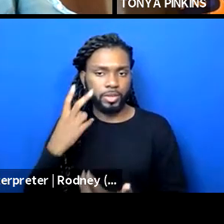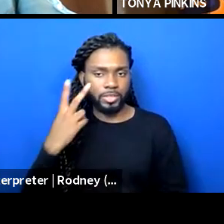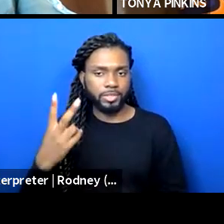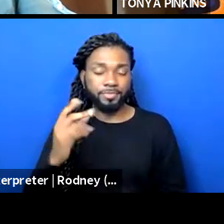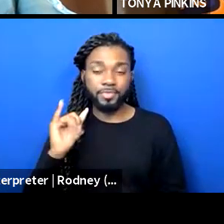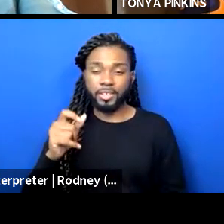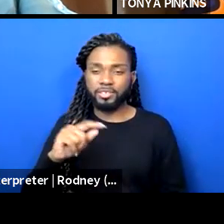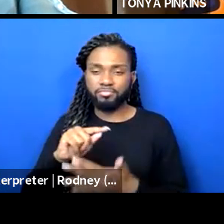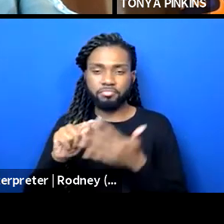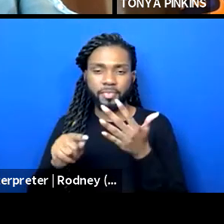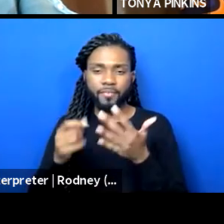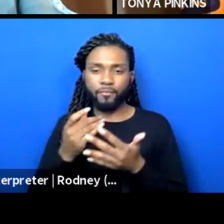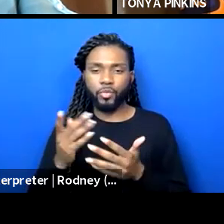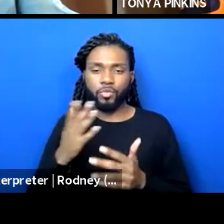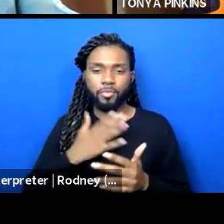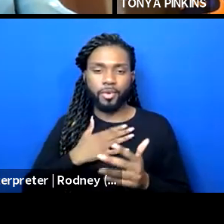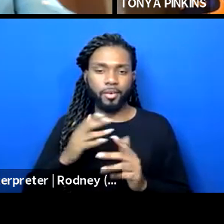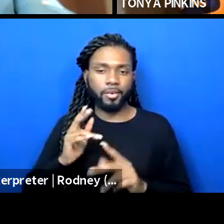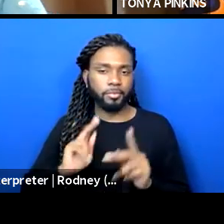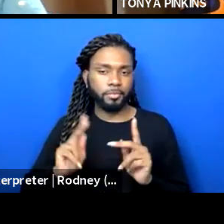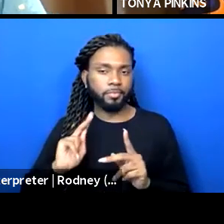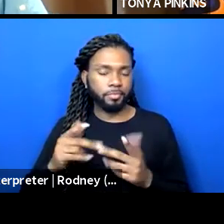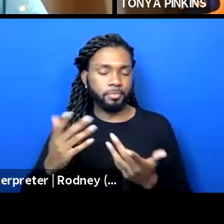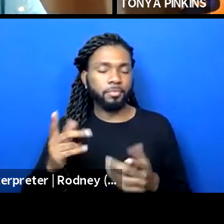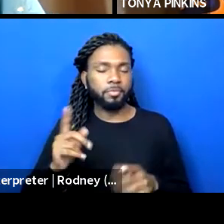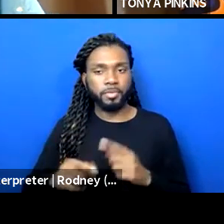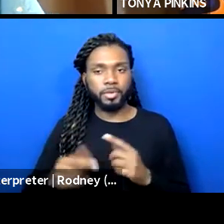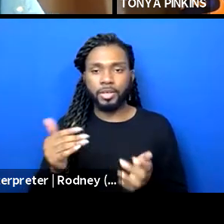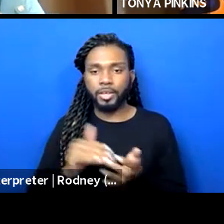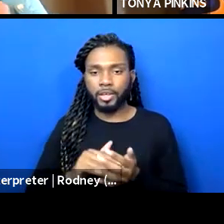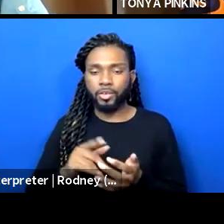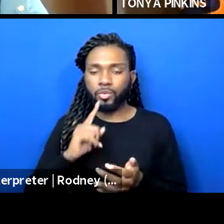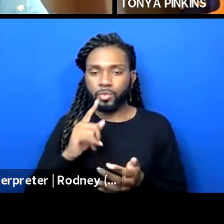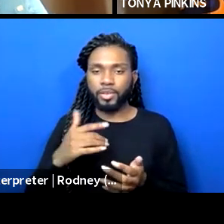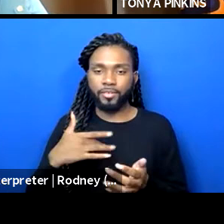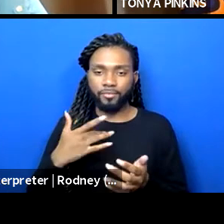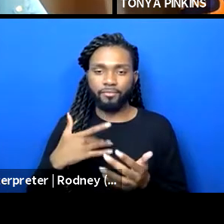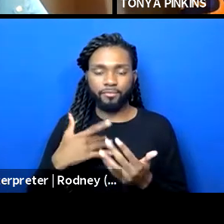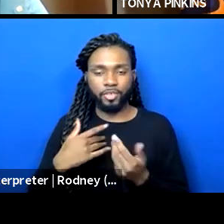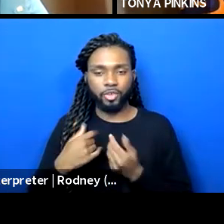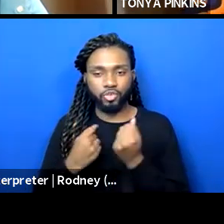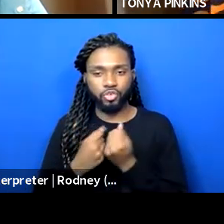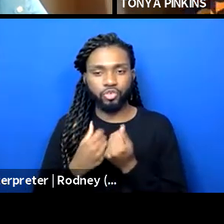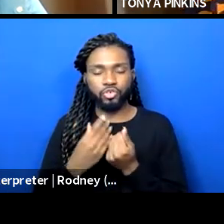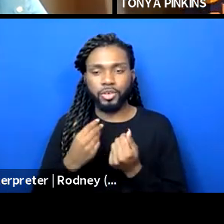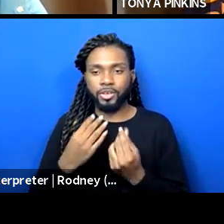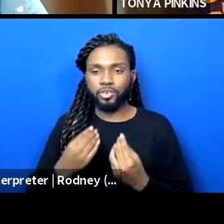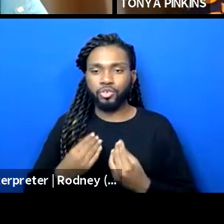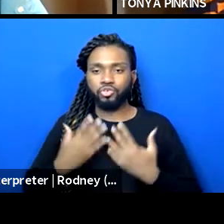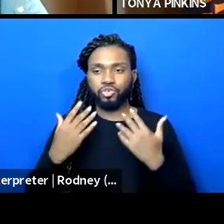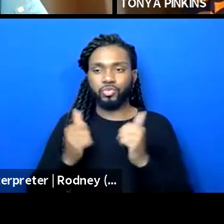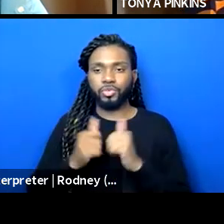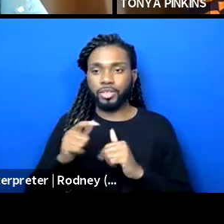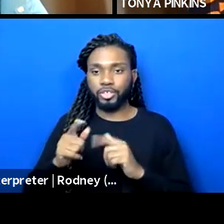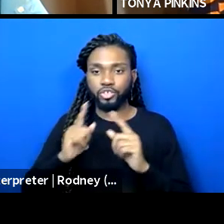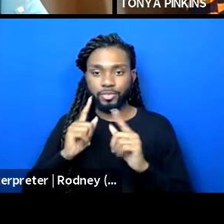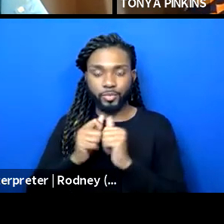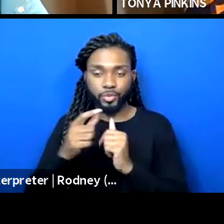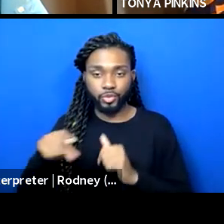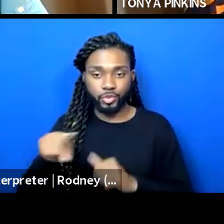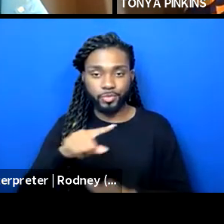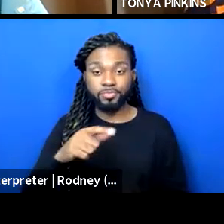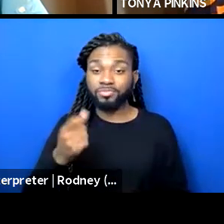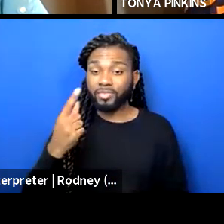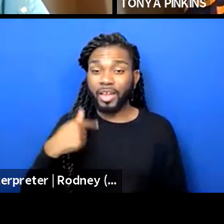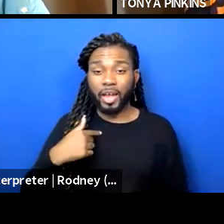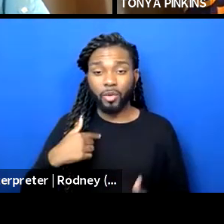my folks, but again, really nurtured and nourished by this conversation with you all. I was tired because I